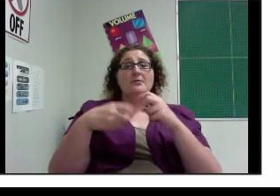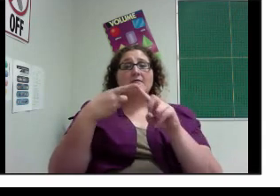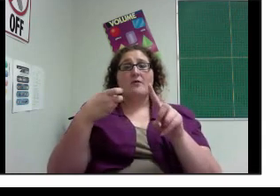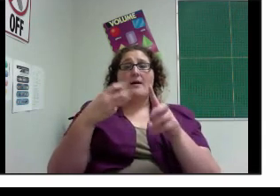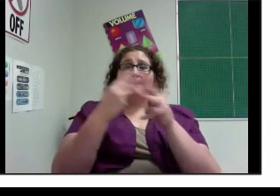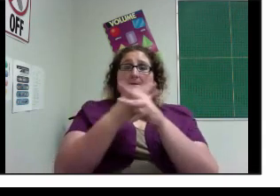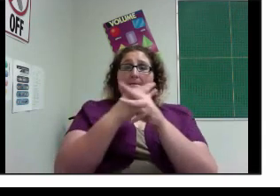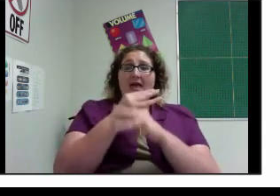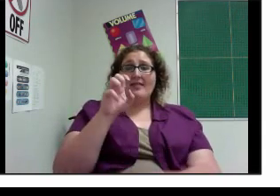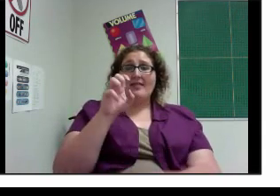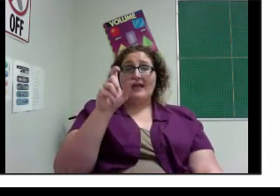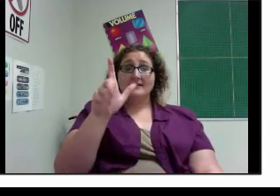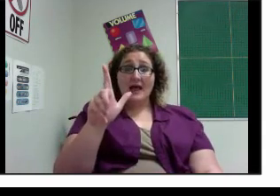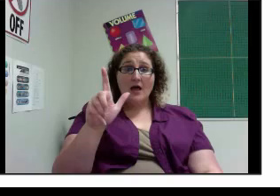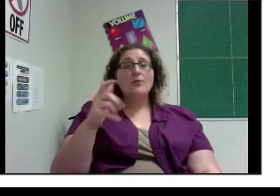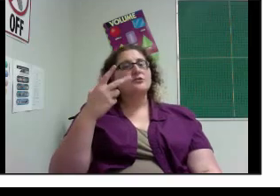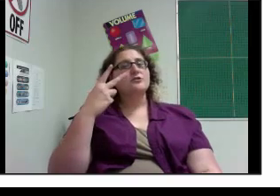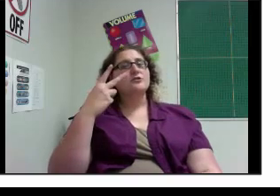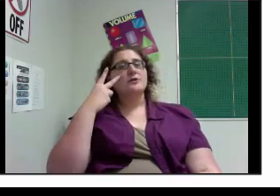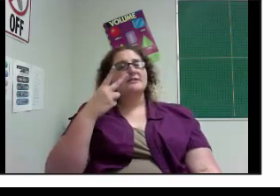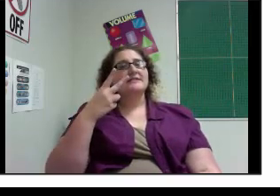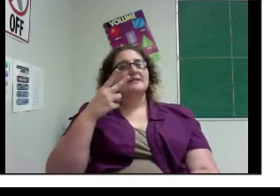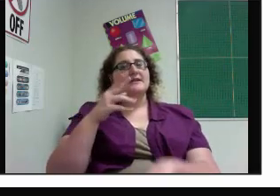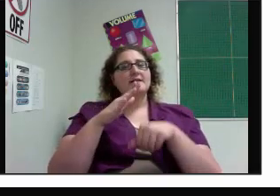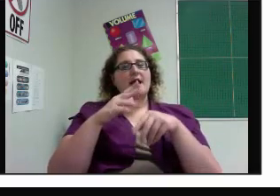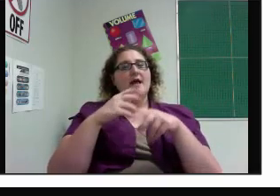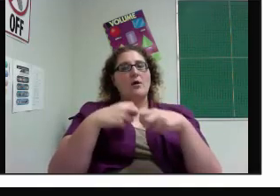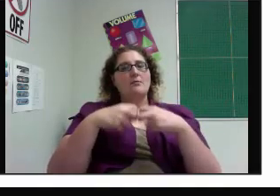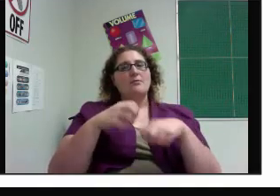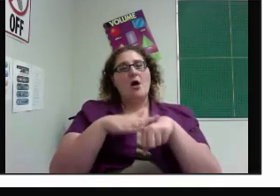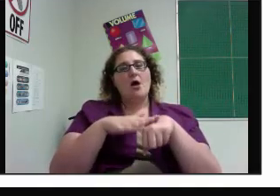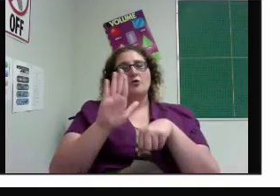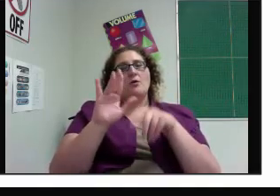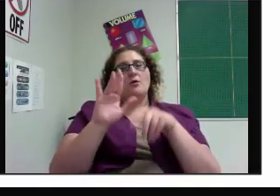you'll see when you go to do your practice problems.